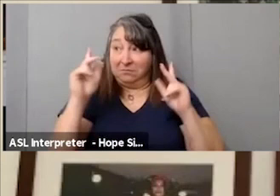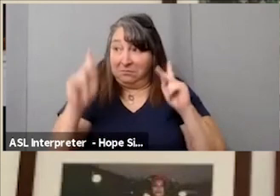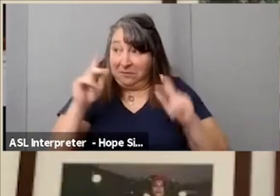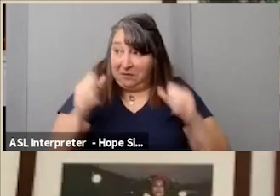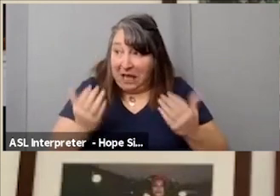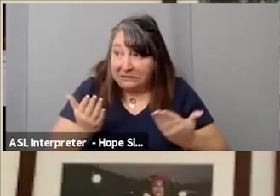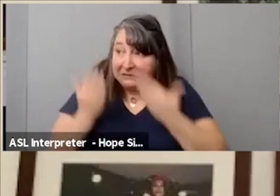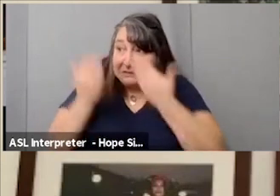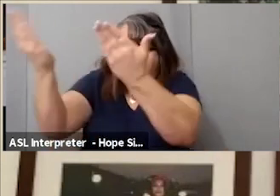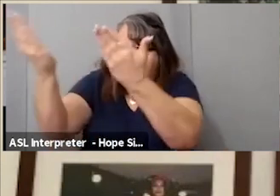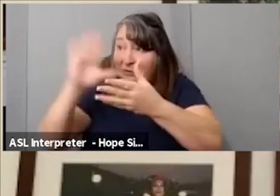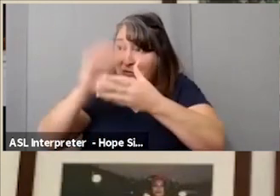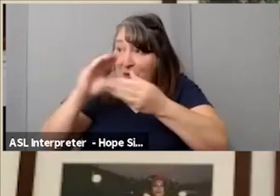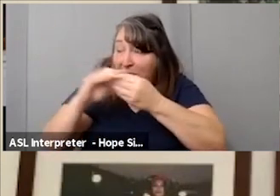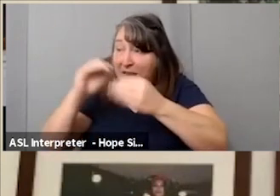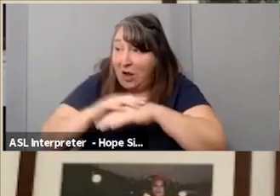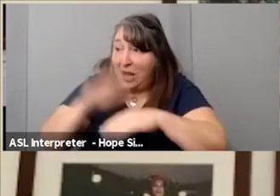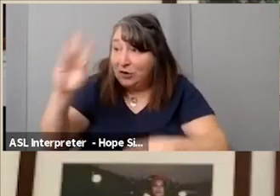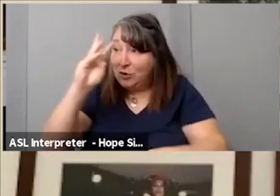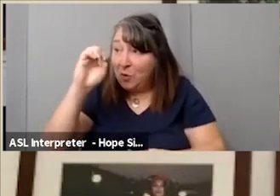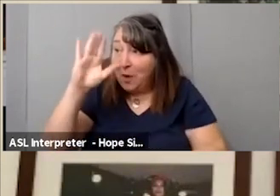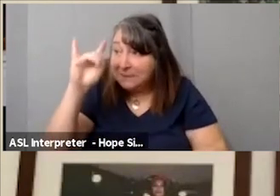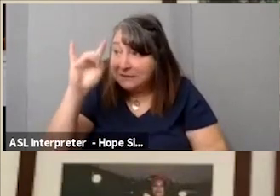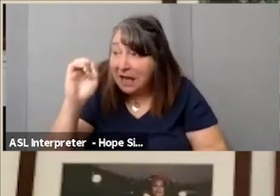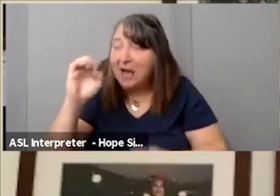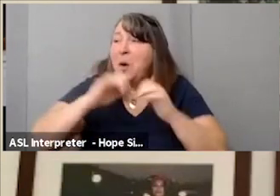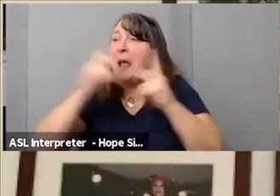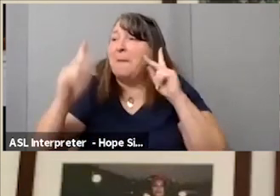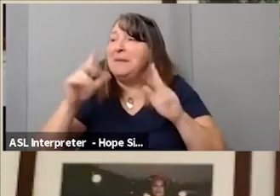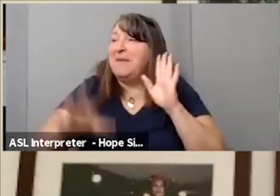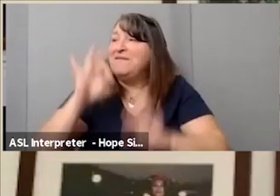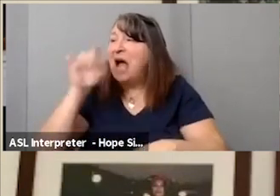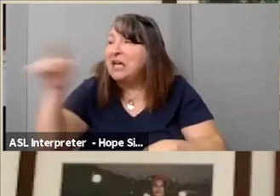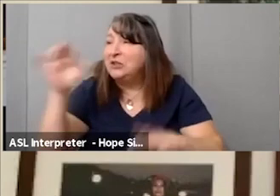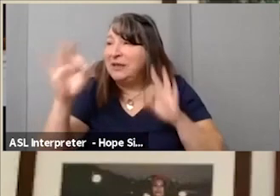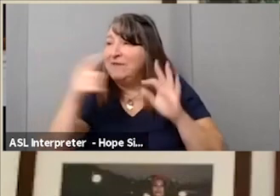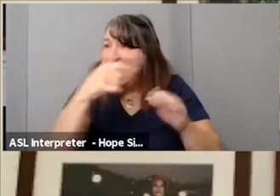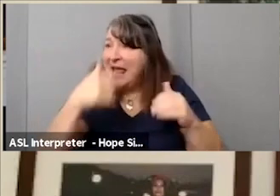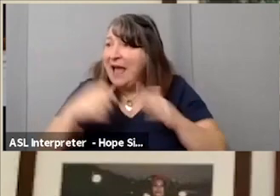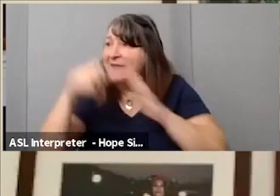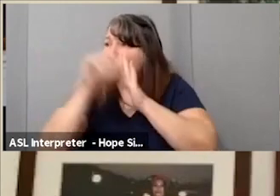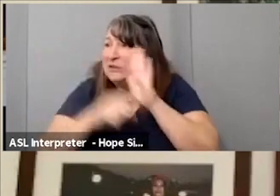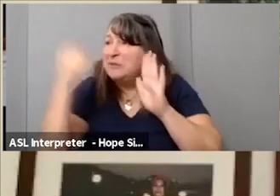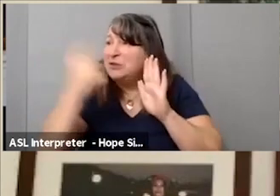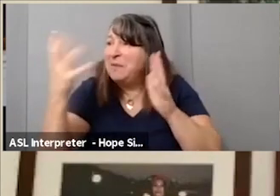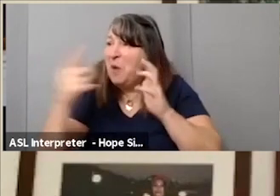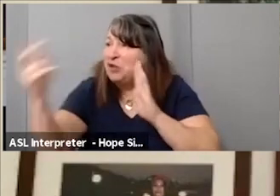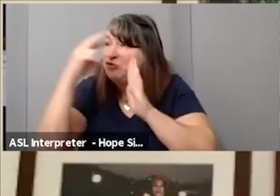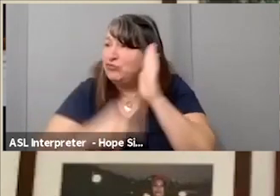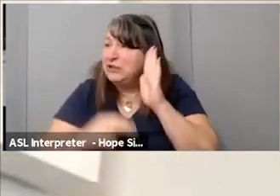or, and how would people actually find you if they have a script or they have something that they want you to take a look